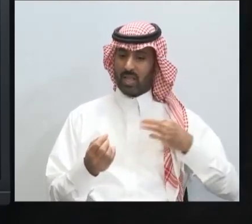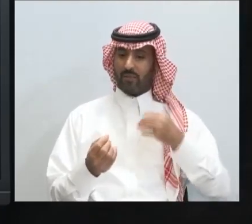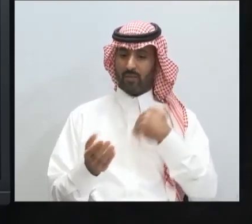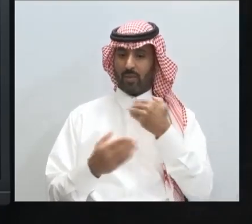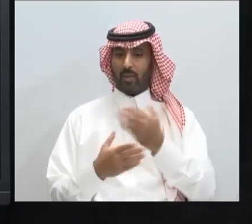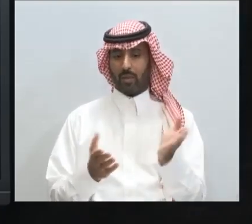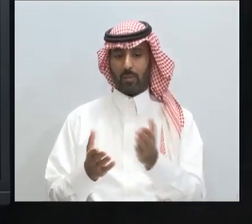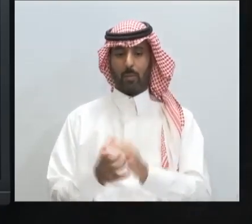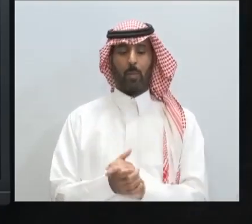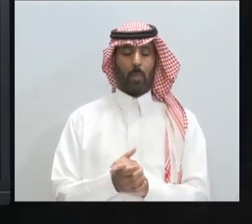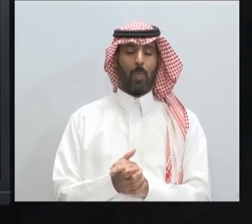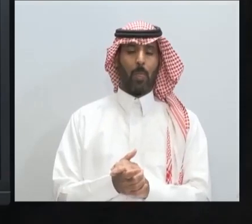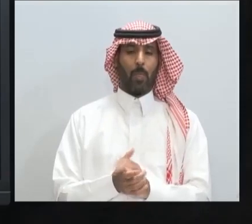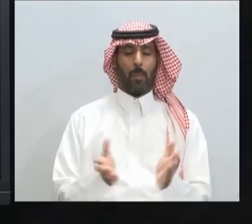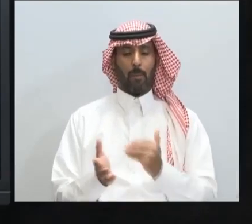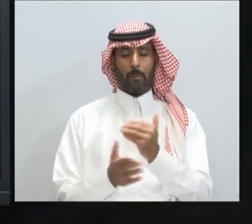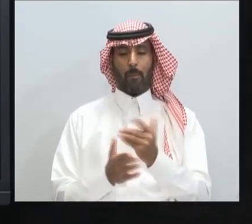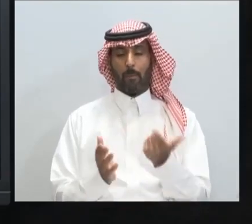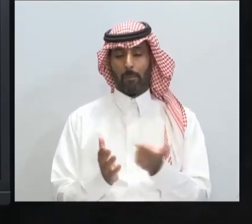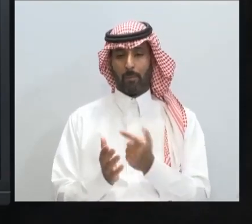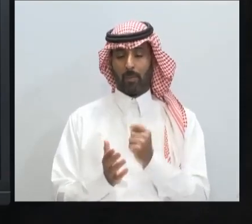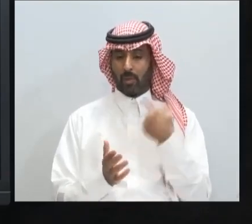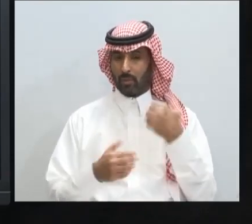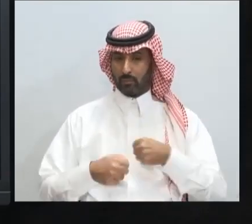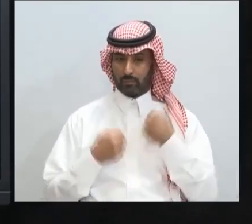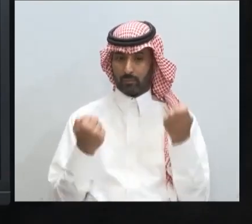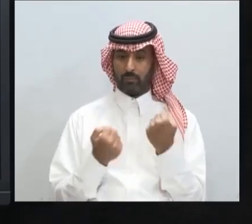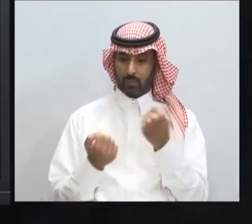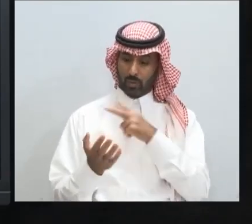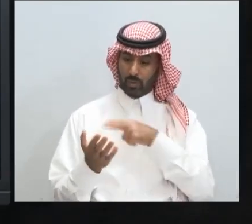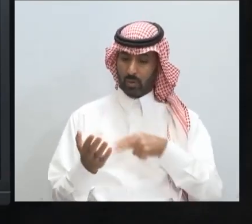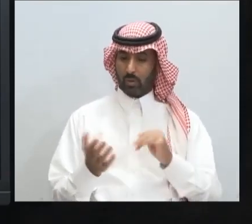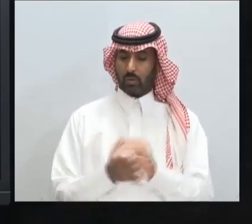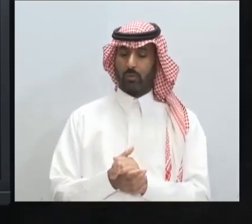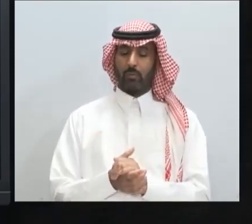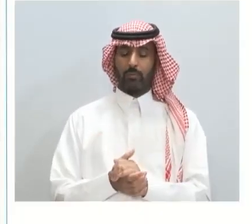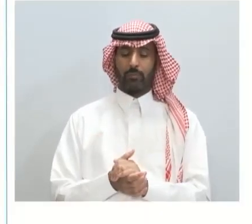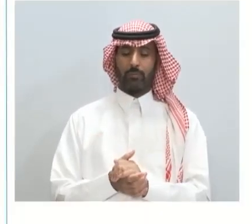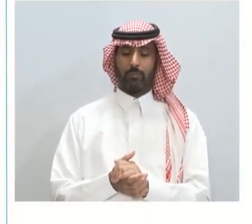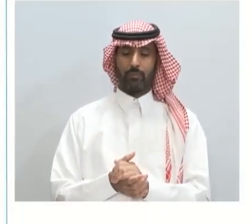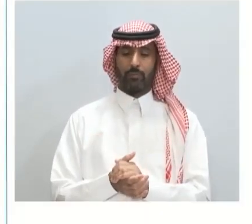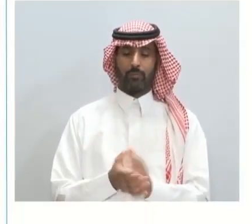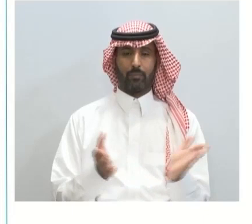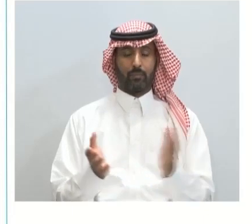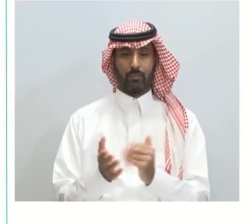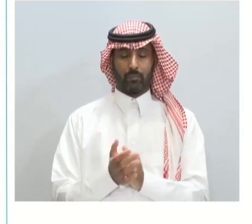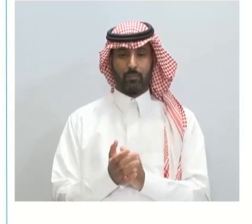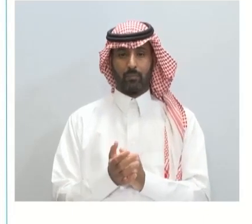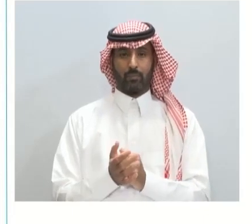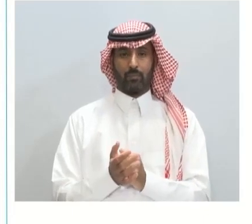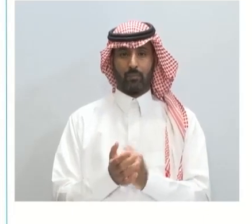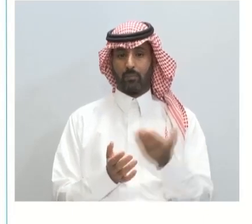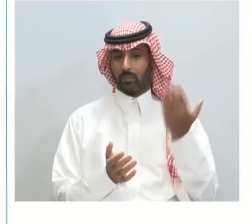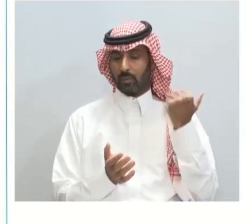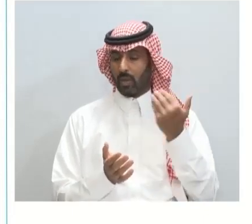in other places other than having an exercise and answering questions. So this is the